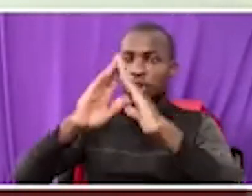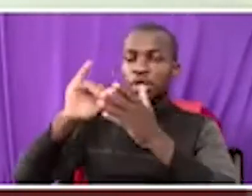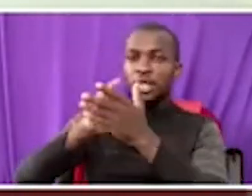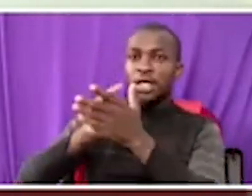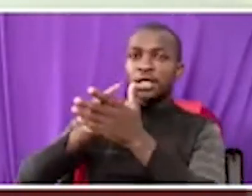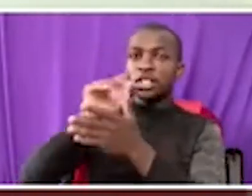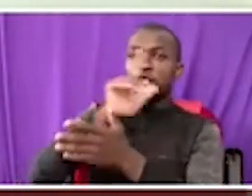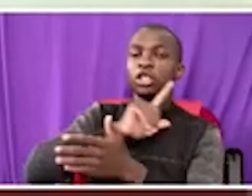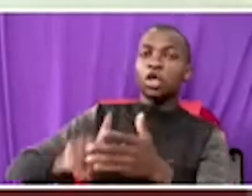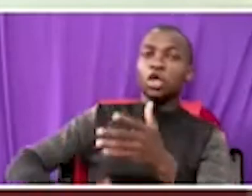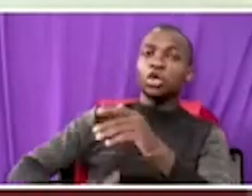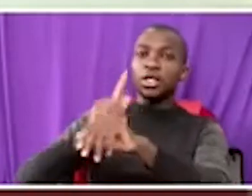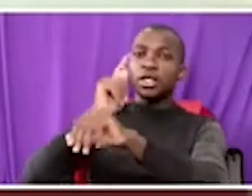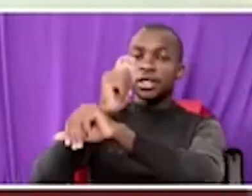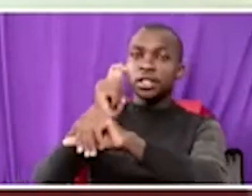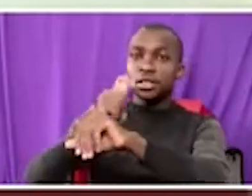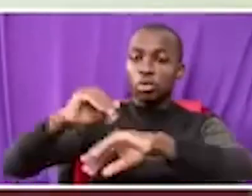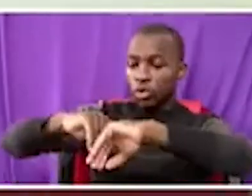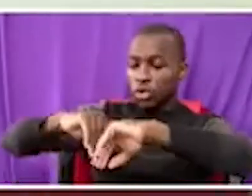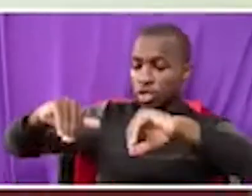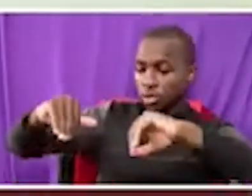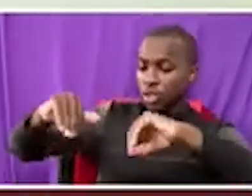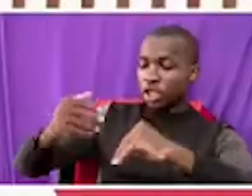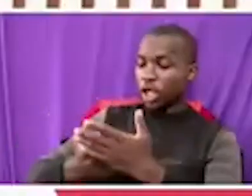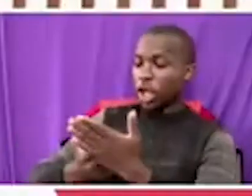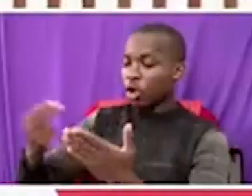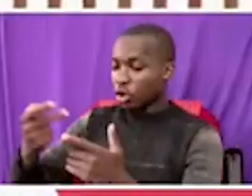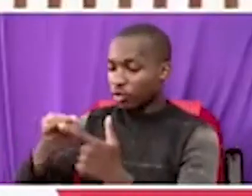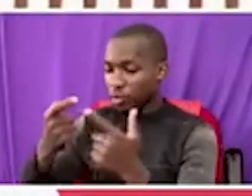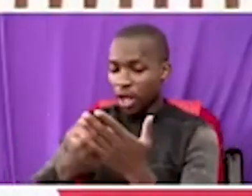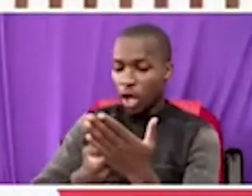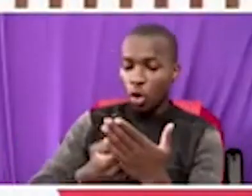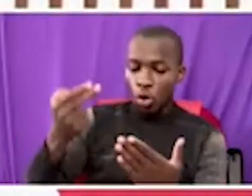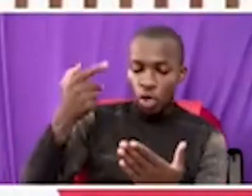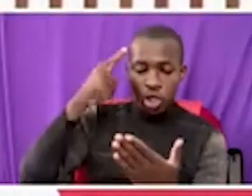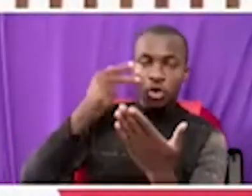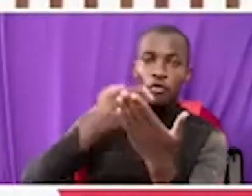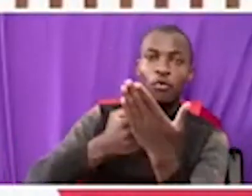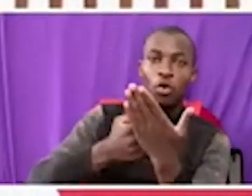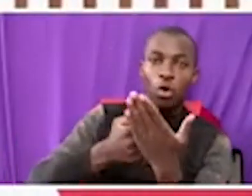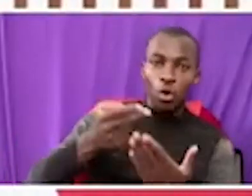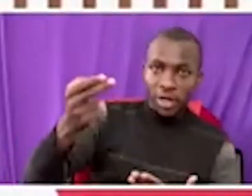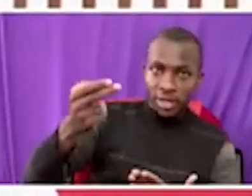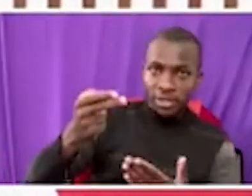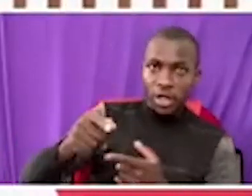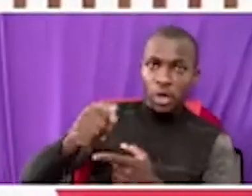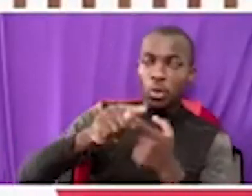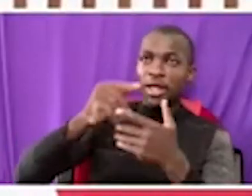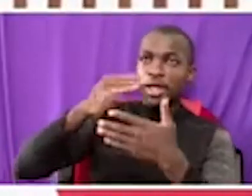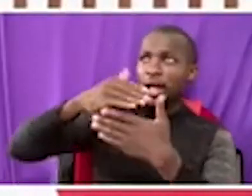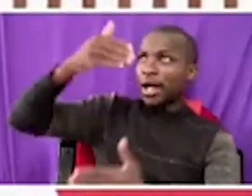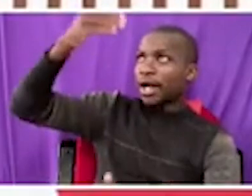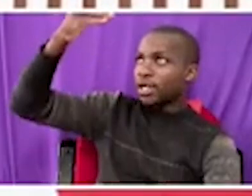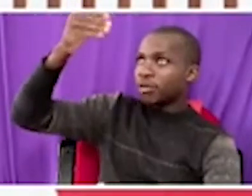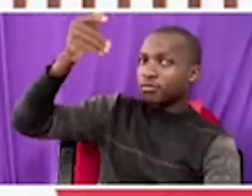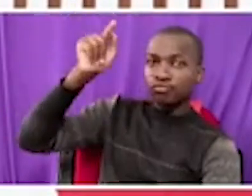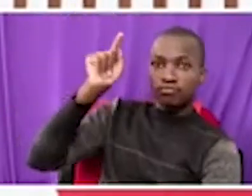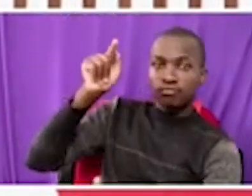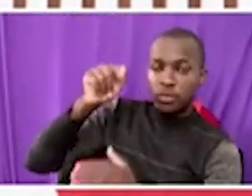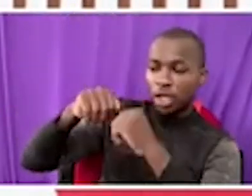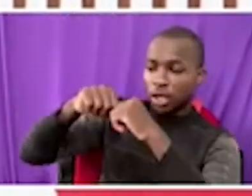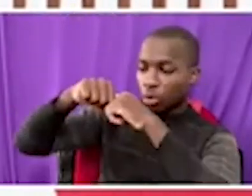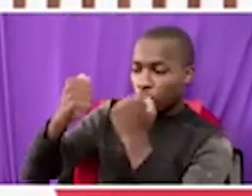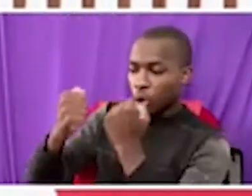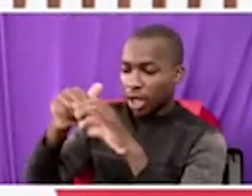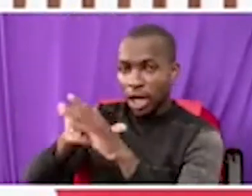temple, separating the holy from the Holy of Holies. And when the curtain of the temple was torn in two, it